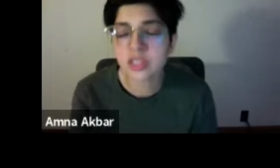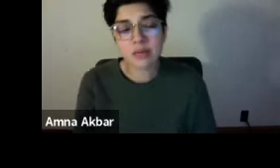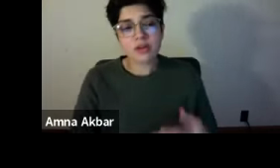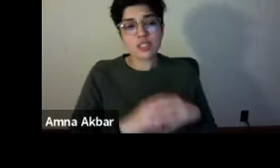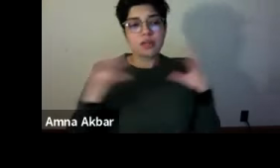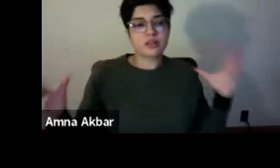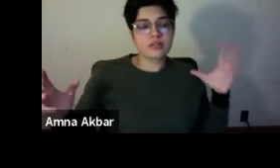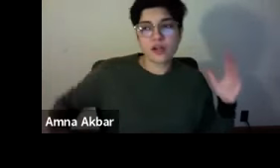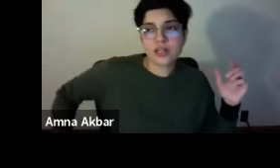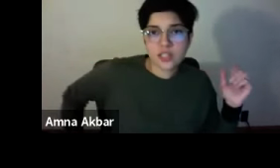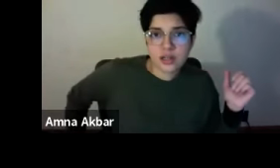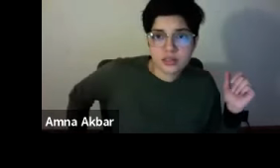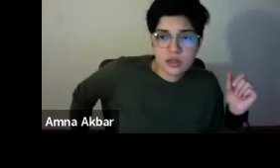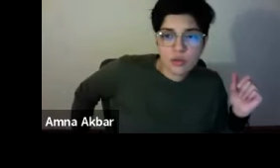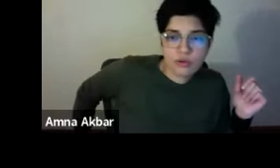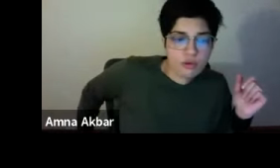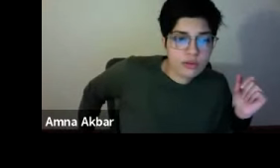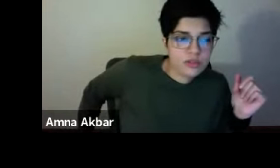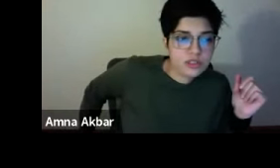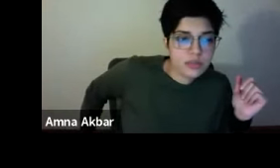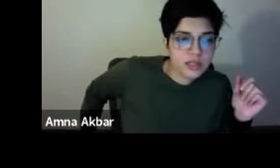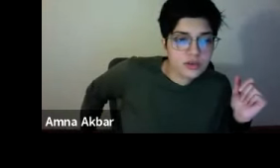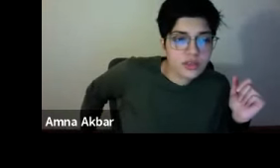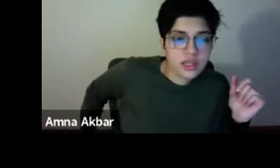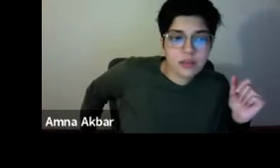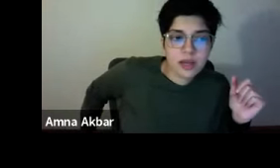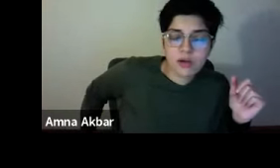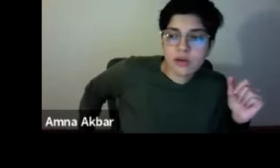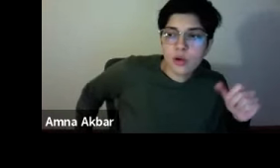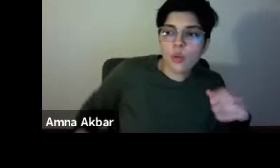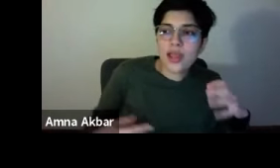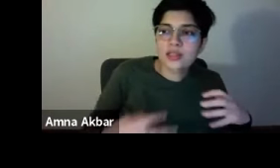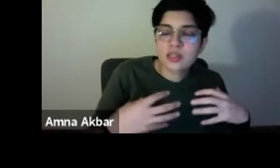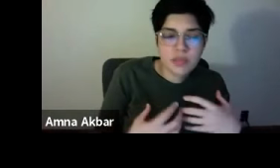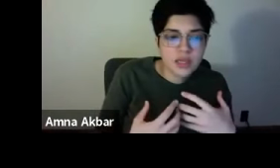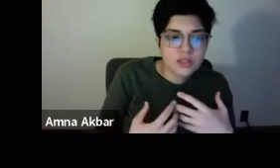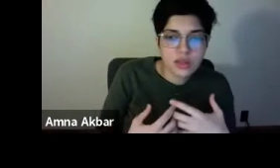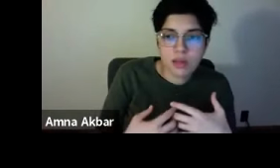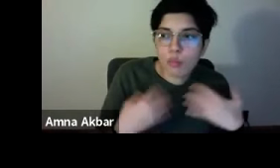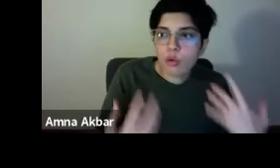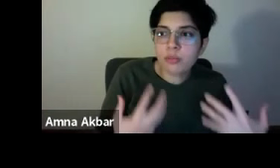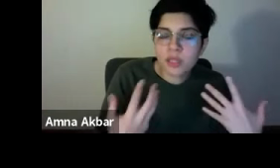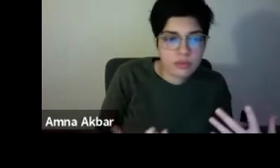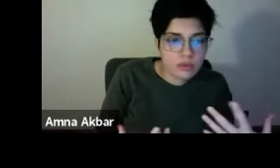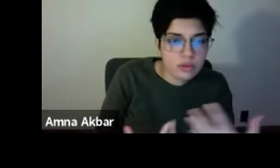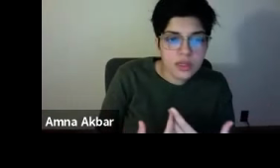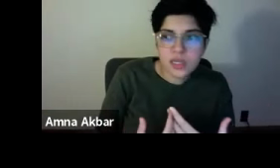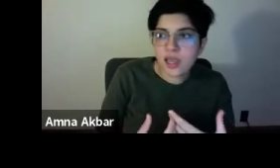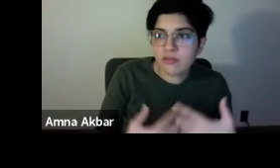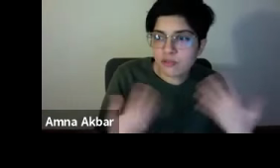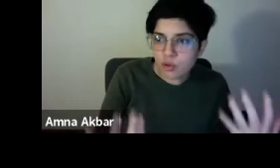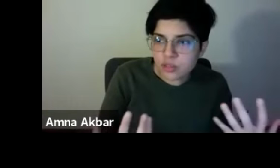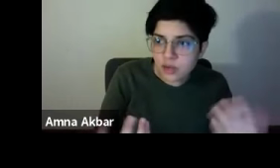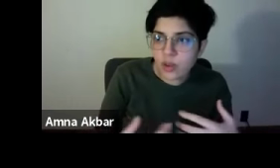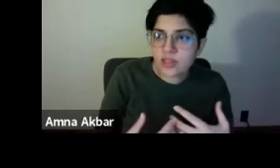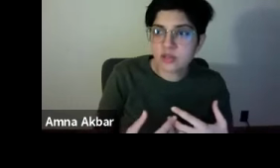when you think about expanding the franchise reforms or demands, you're thinking about ways to make it so that more people